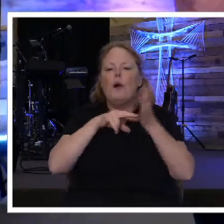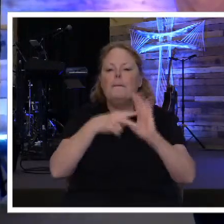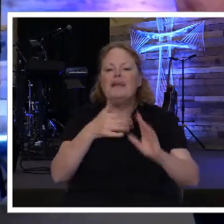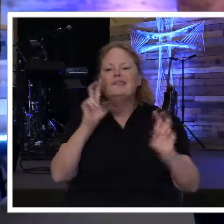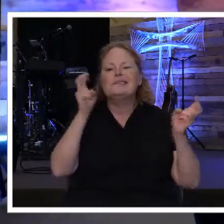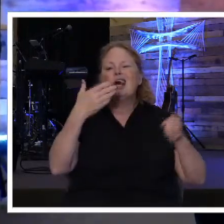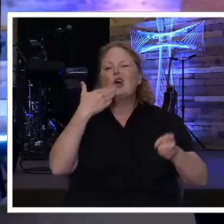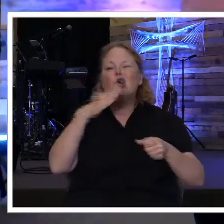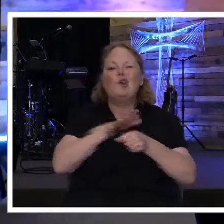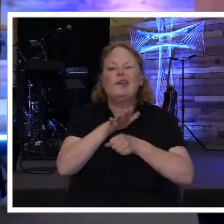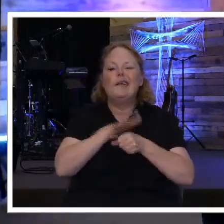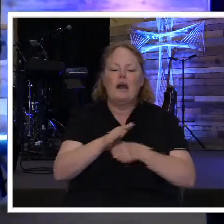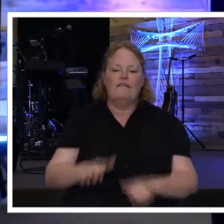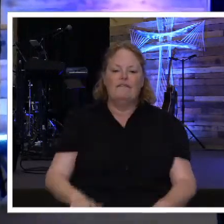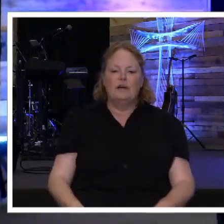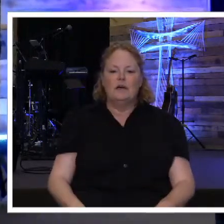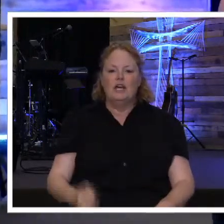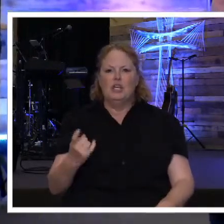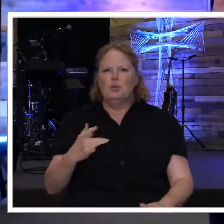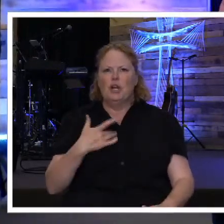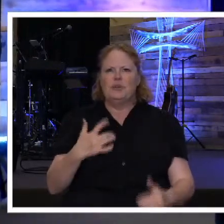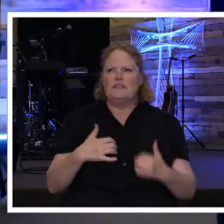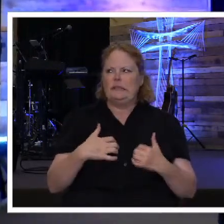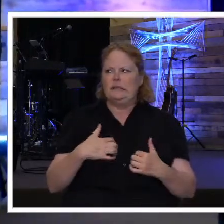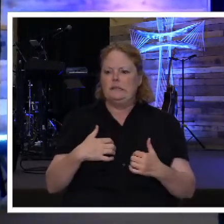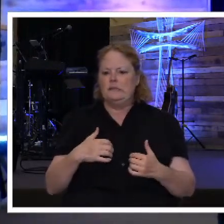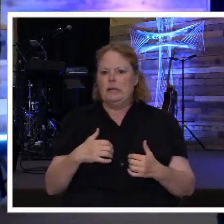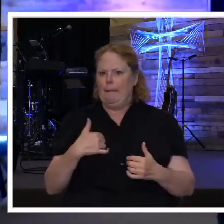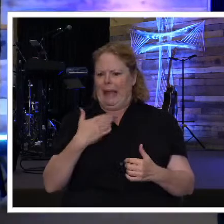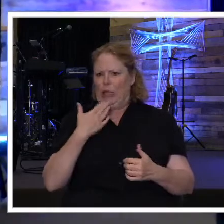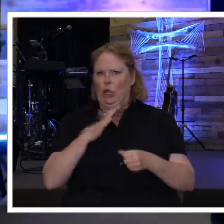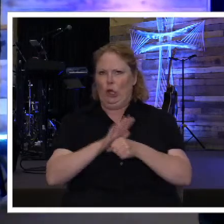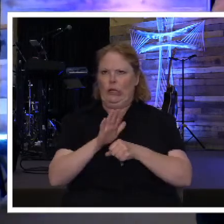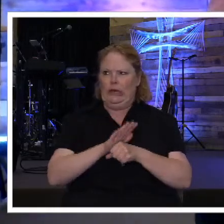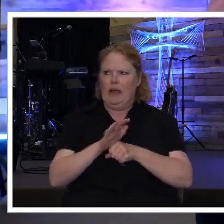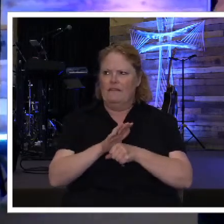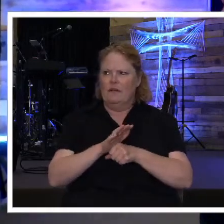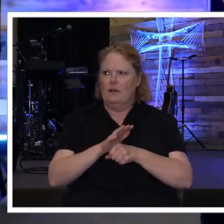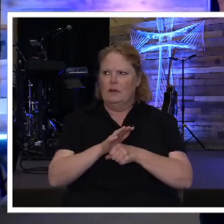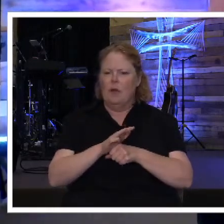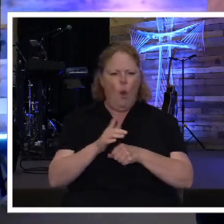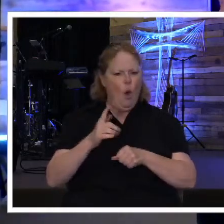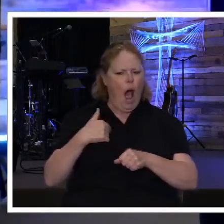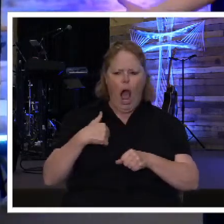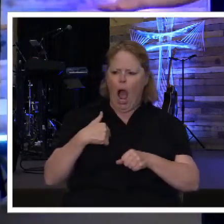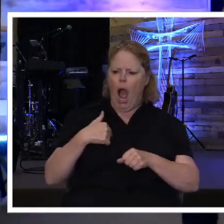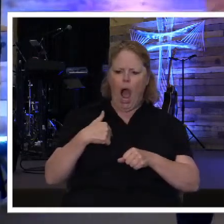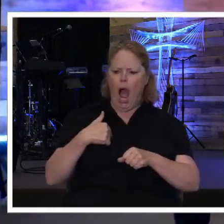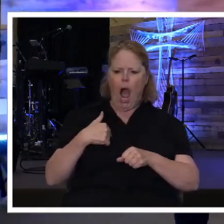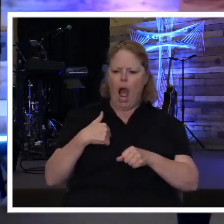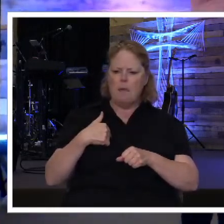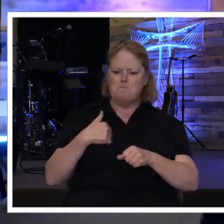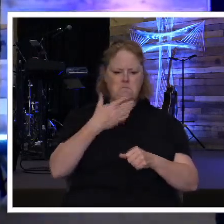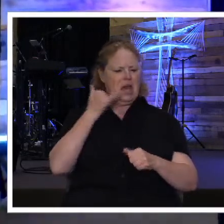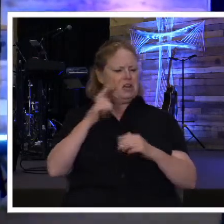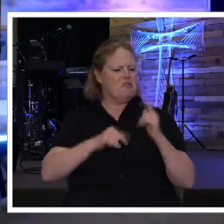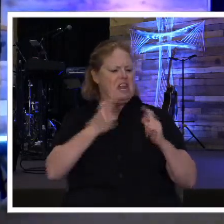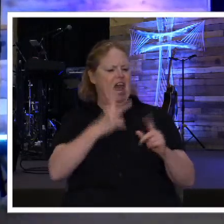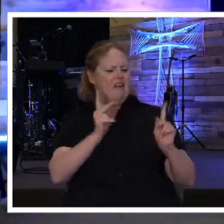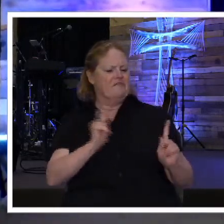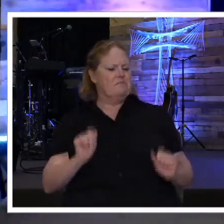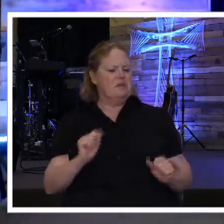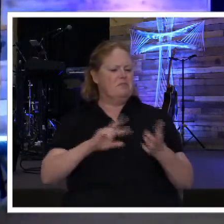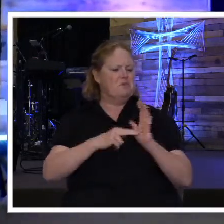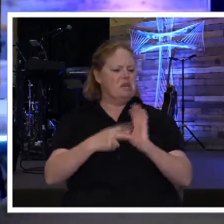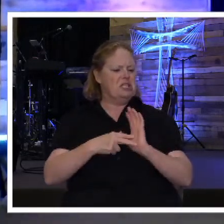You will always live in a sense of insecurity, because even though you are thinking, "I measure up better than 50% of the world, so I must be on